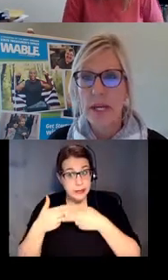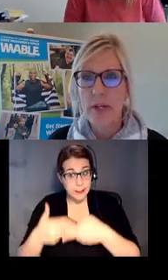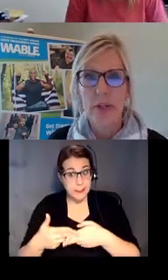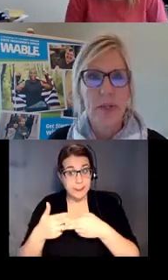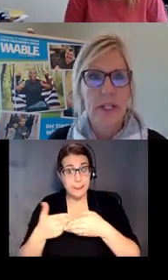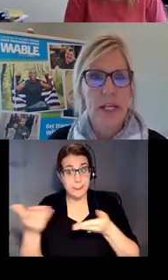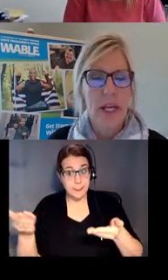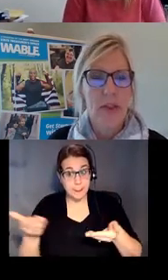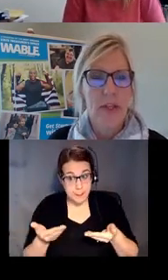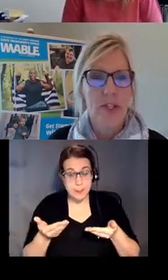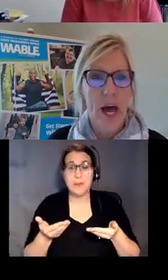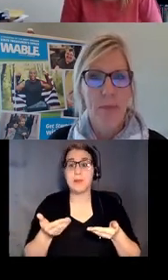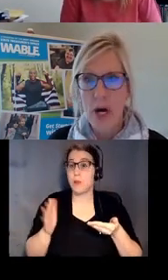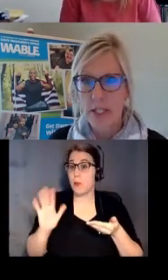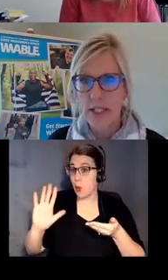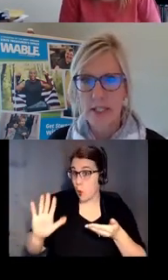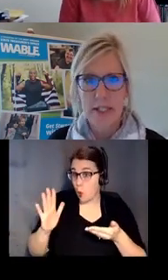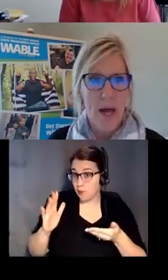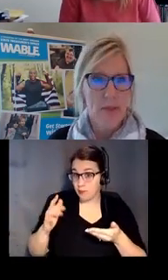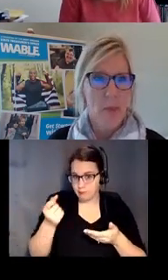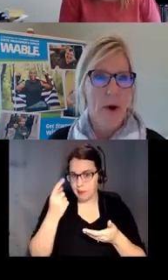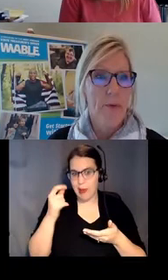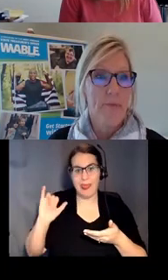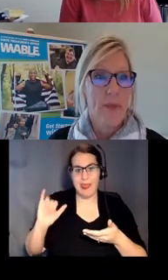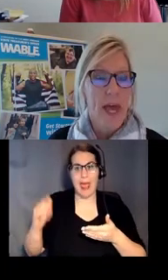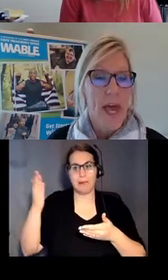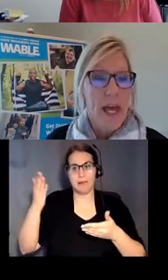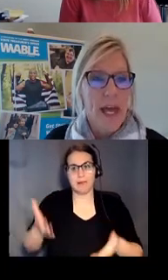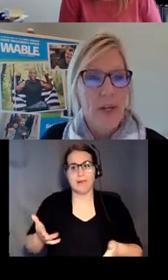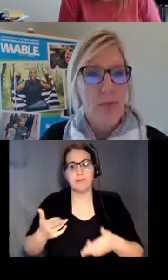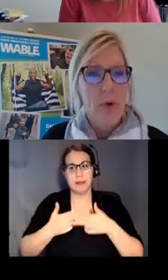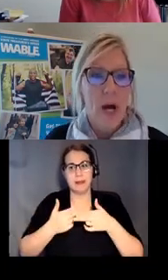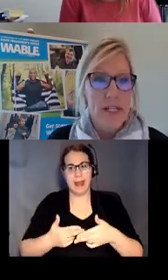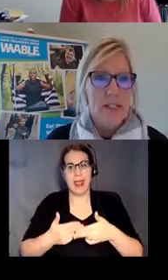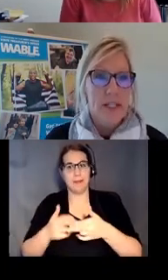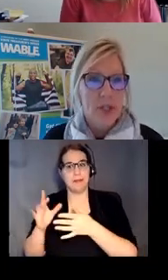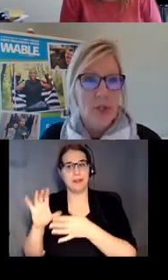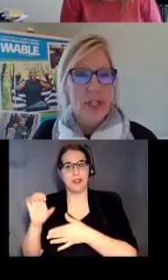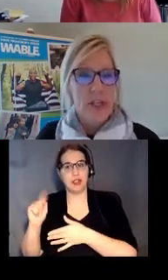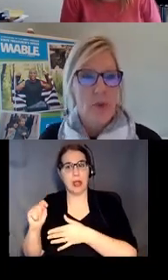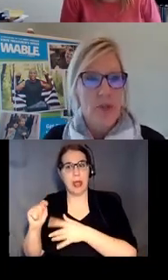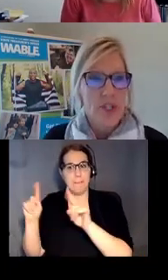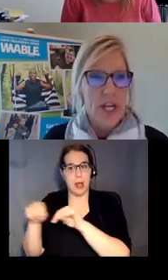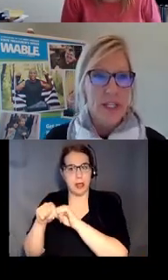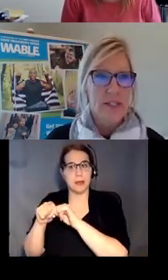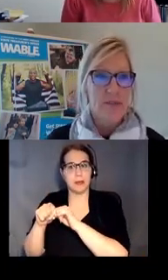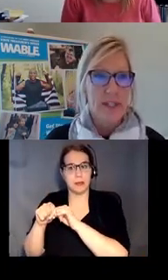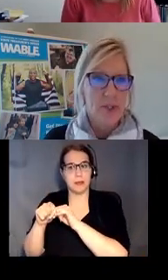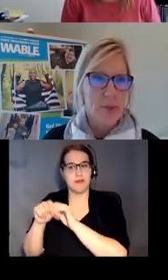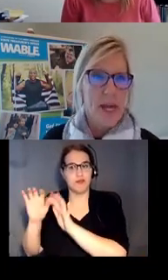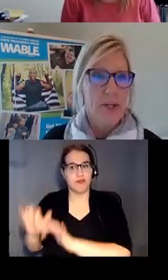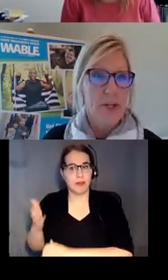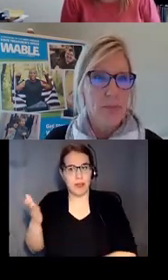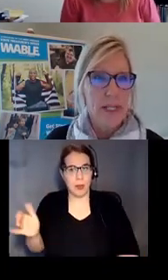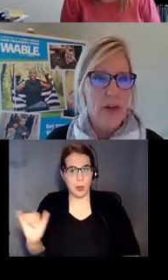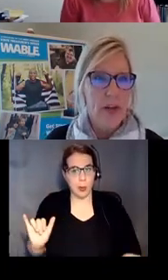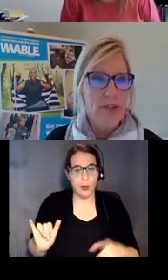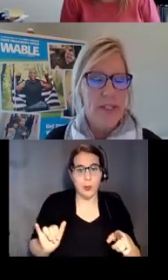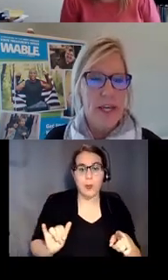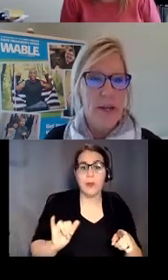is being included in the chat box at this time as well. Anna Price, attorney with Jenkins,